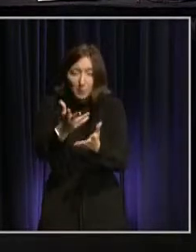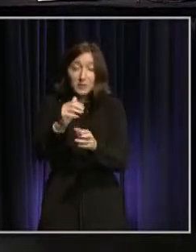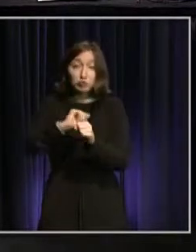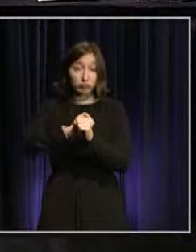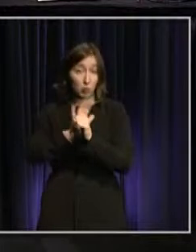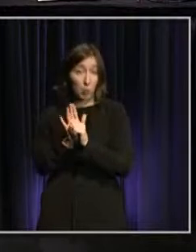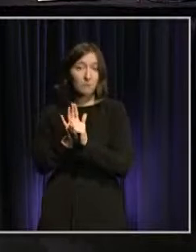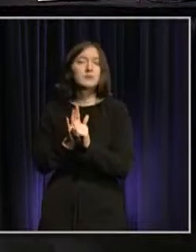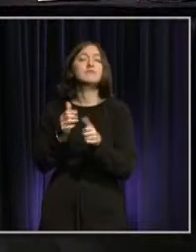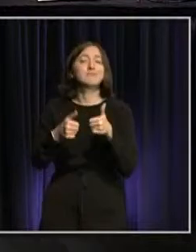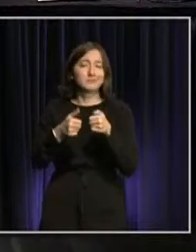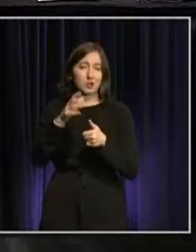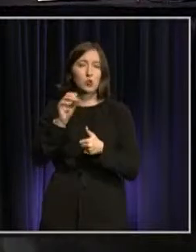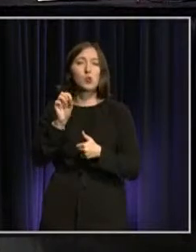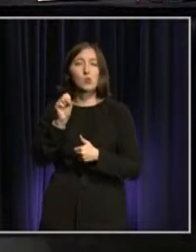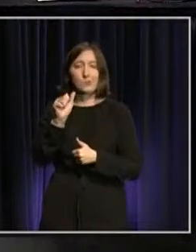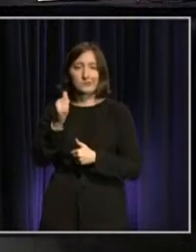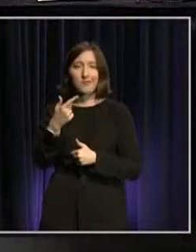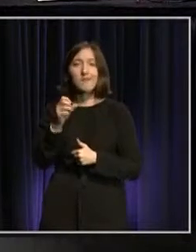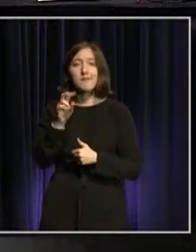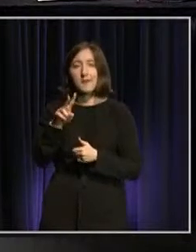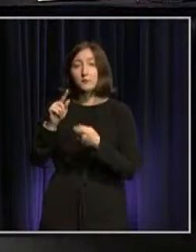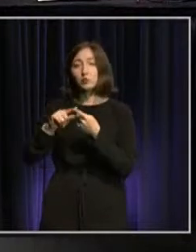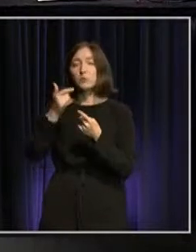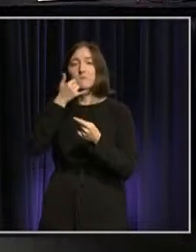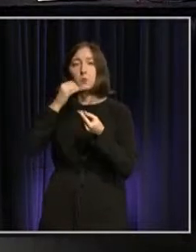to 55000 or go to the website